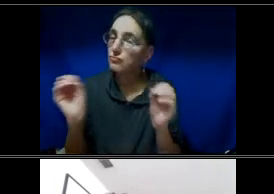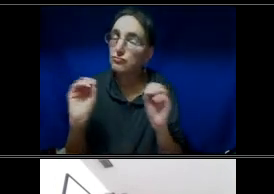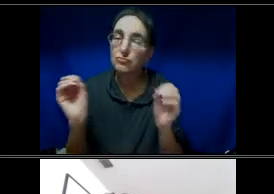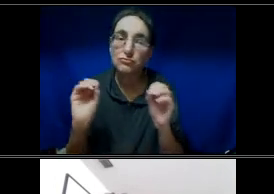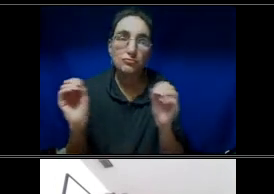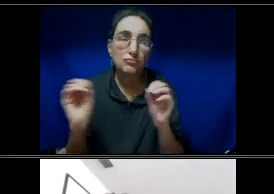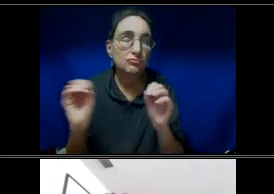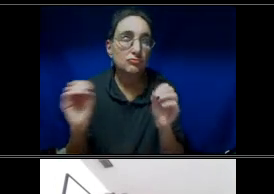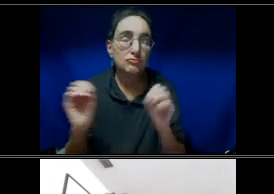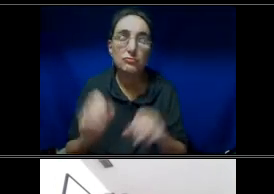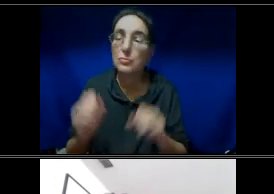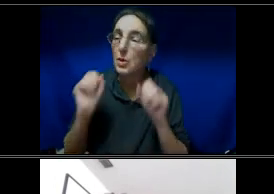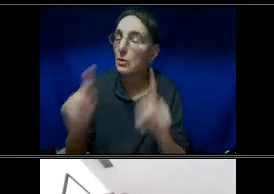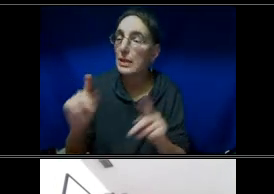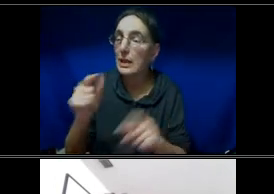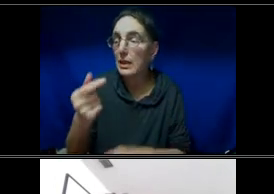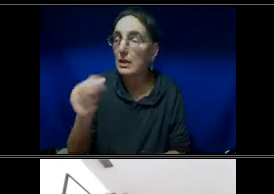Okay, gracias.